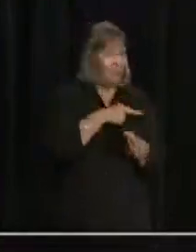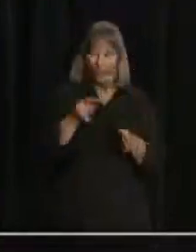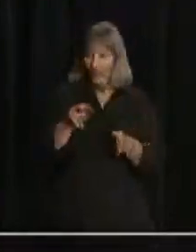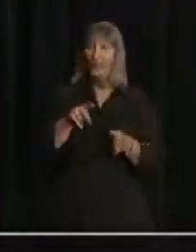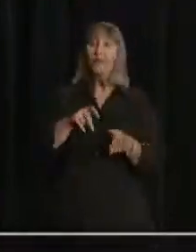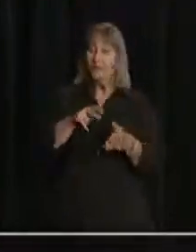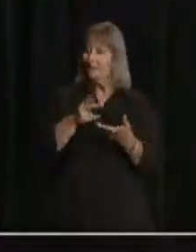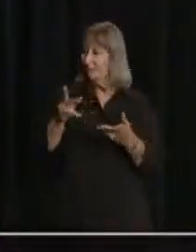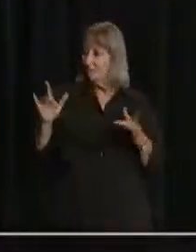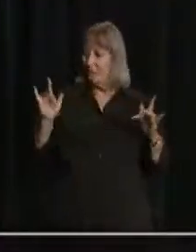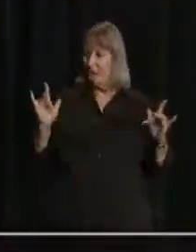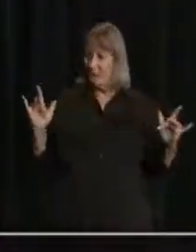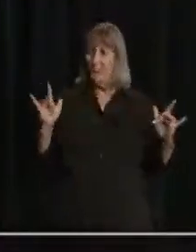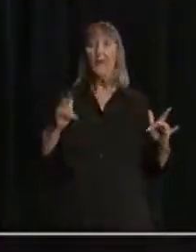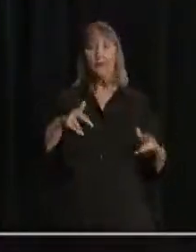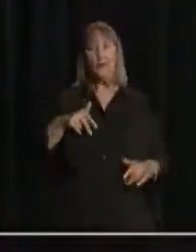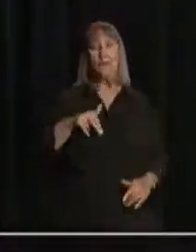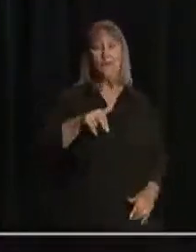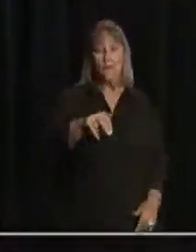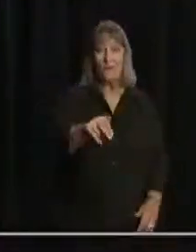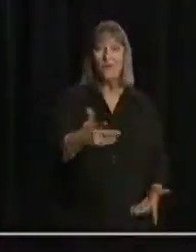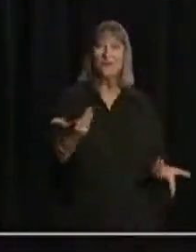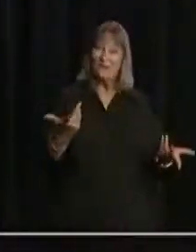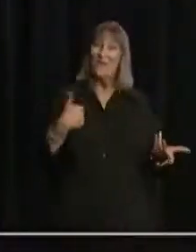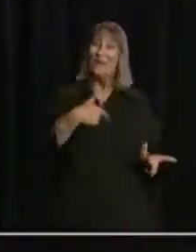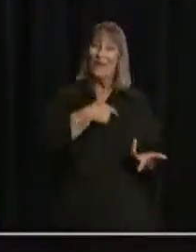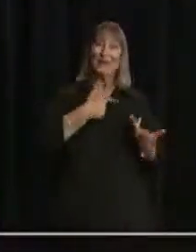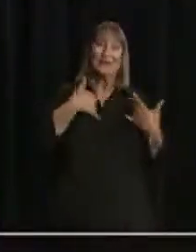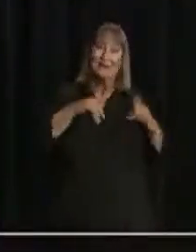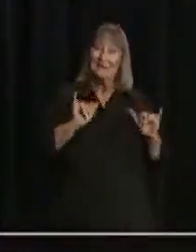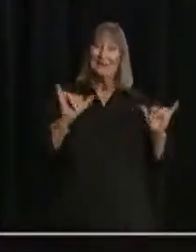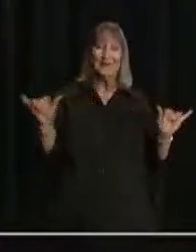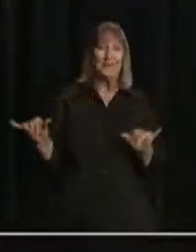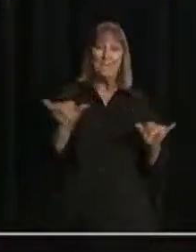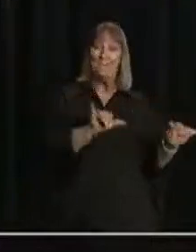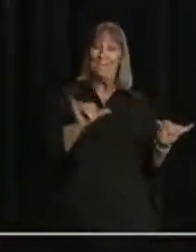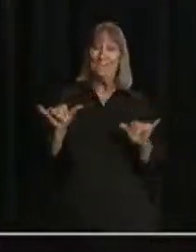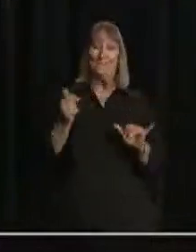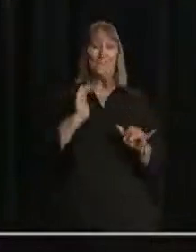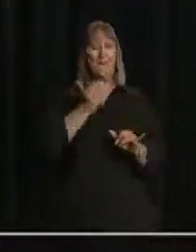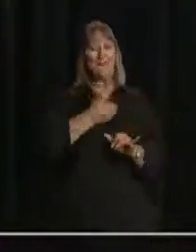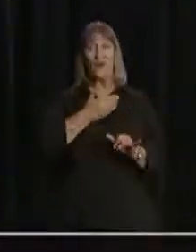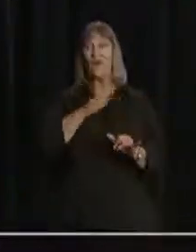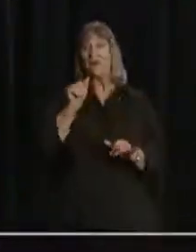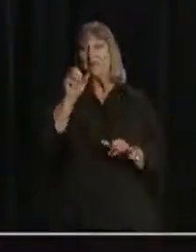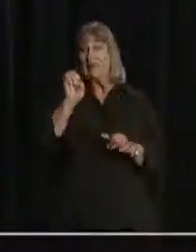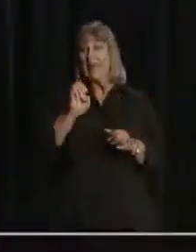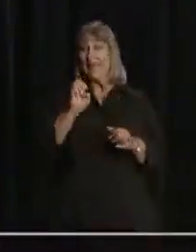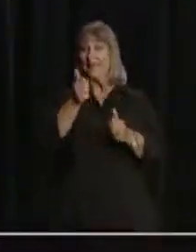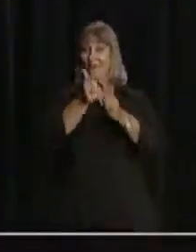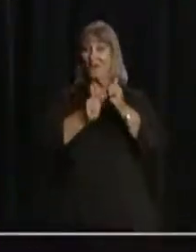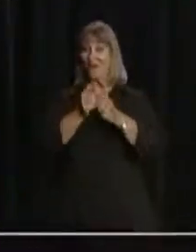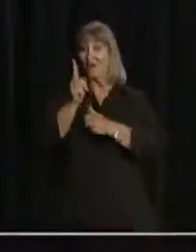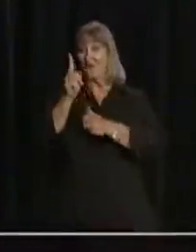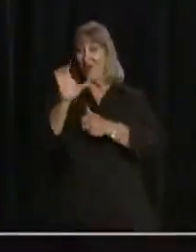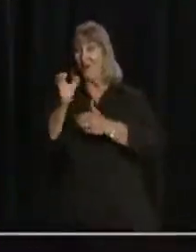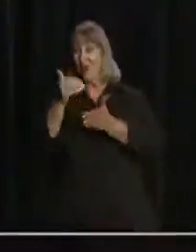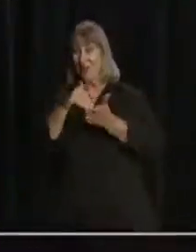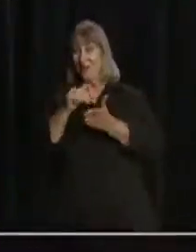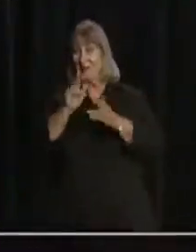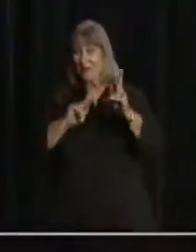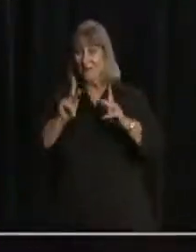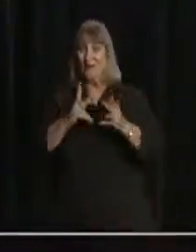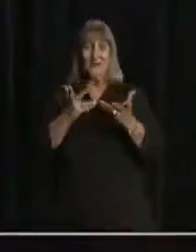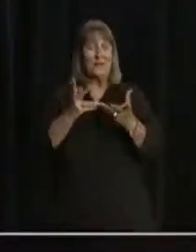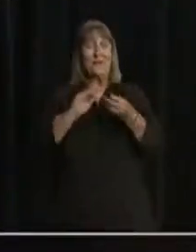So what you're hearing tonight is that at least for our positivity rate, for our case rate per 100,000, even in terms of the hospitalizations,